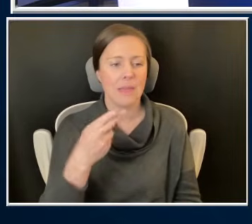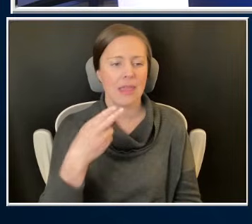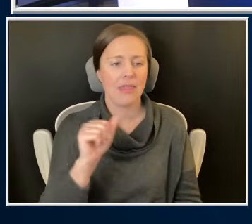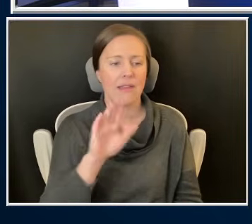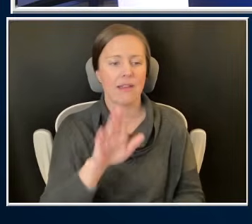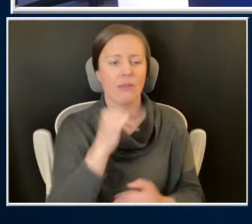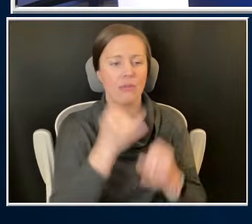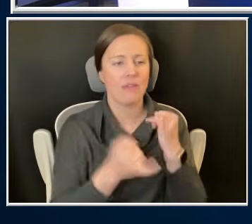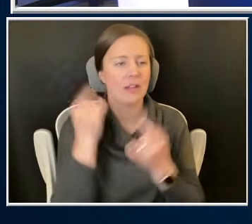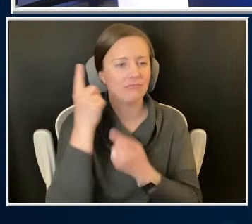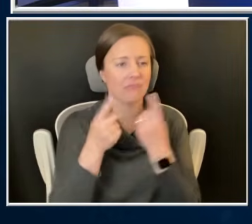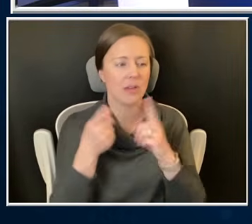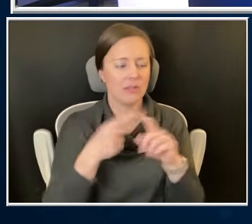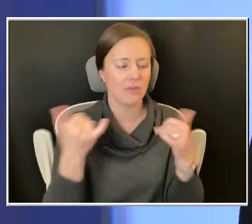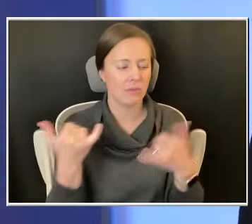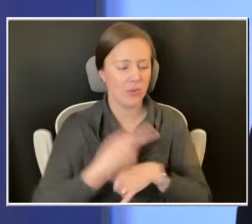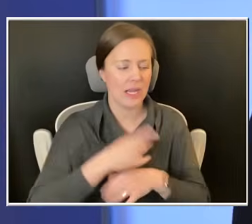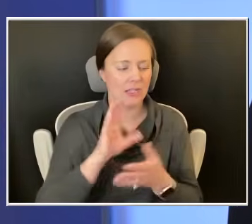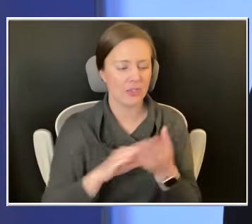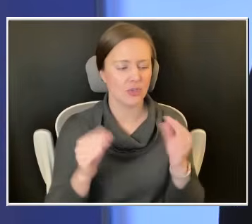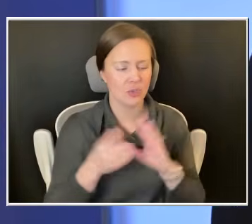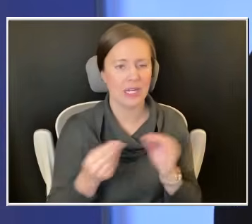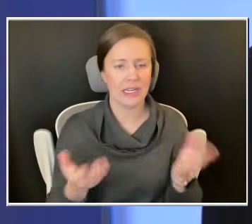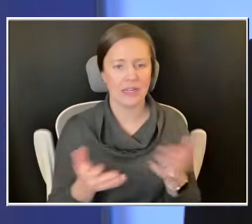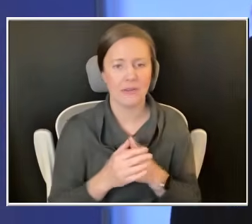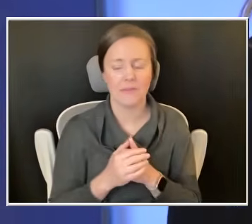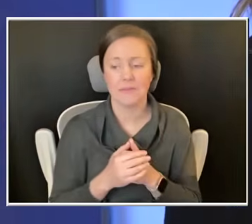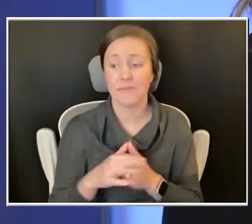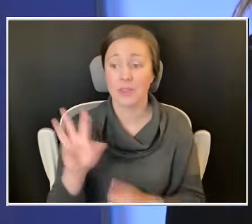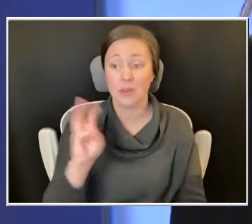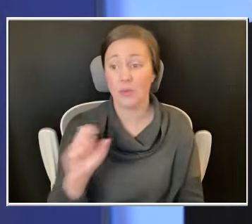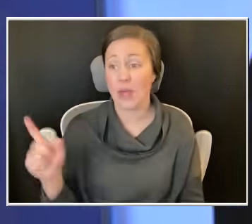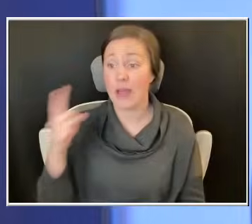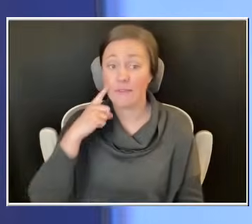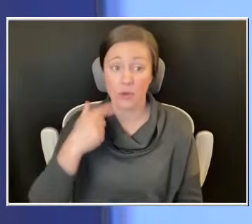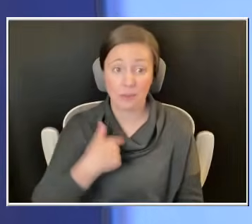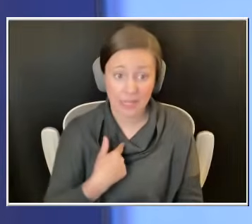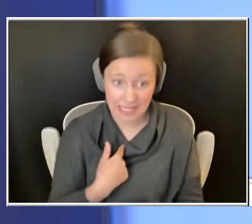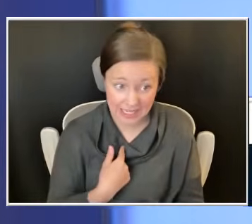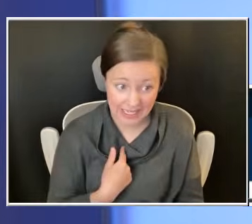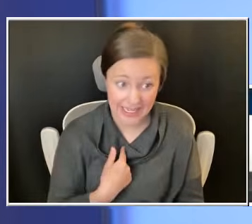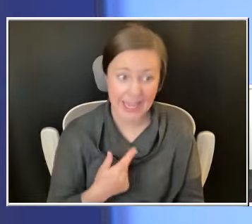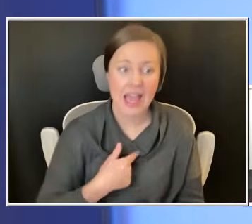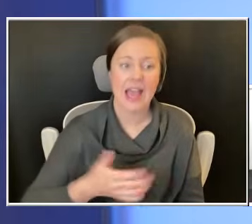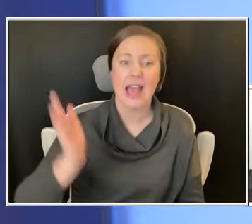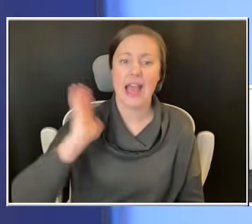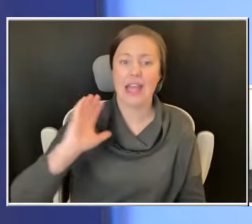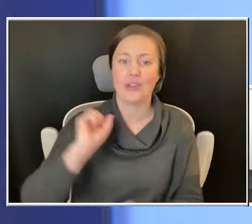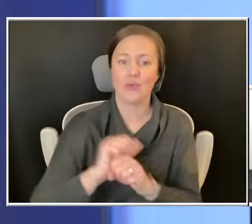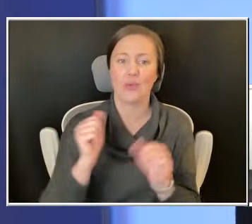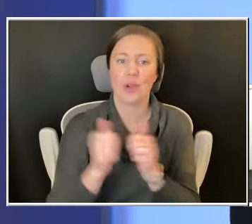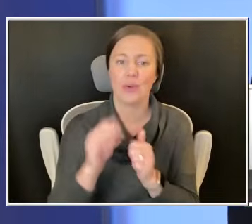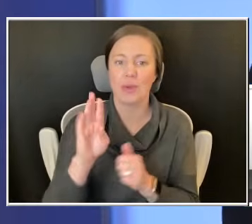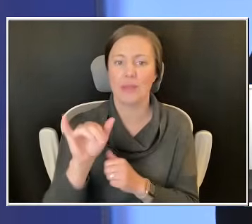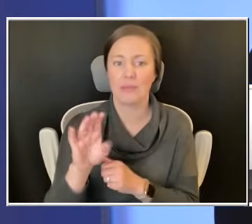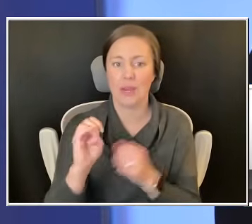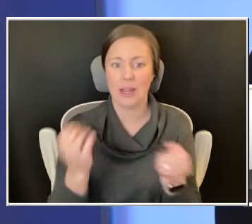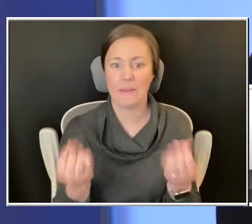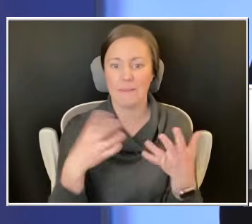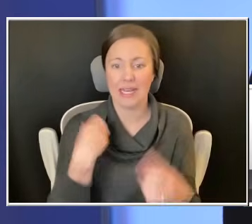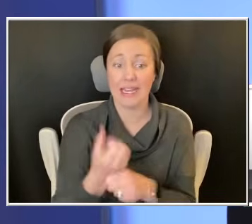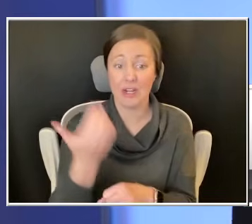this story? Well, for me, I used to work with Brie many years ago, actually here